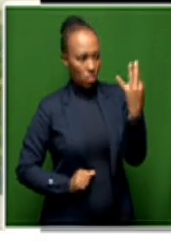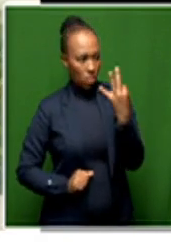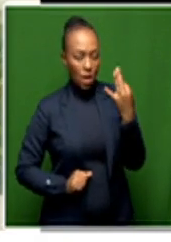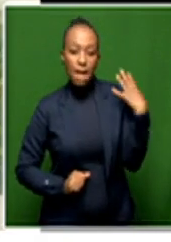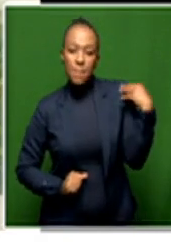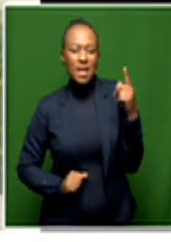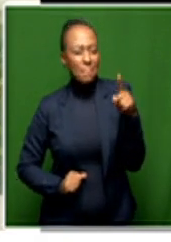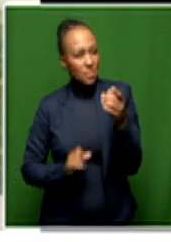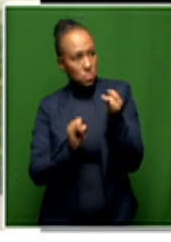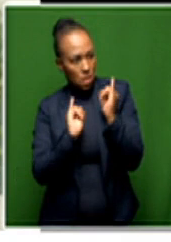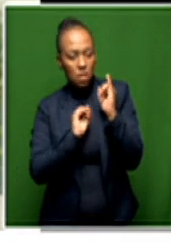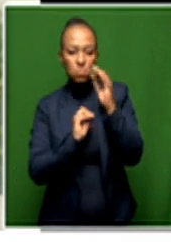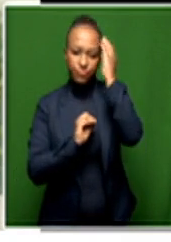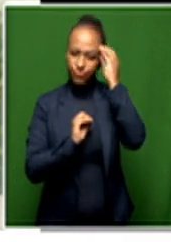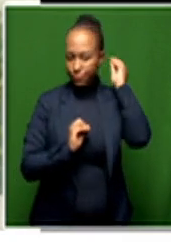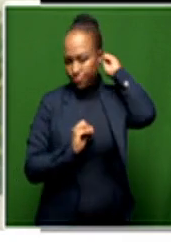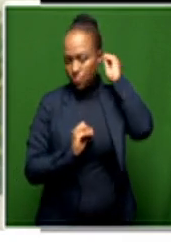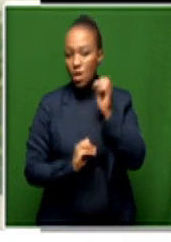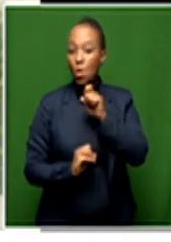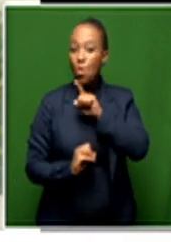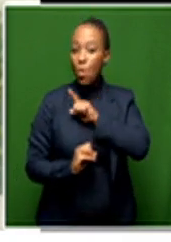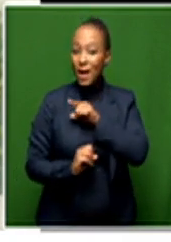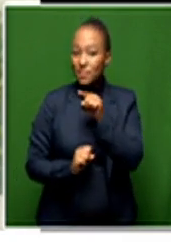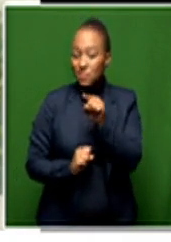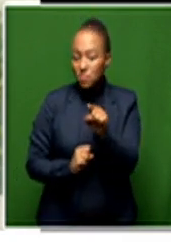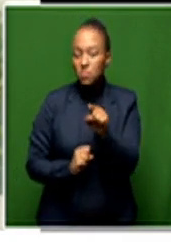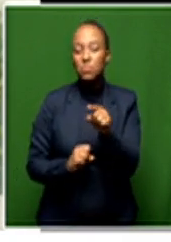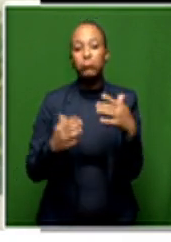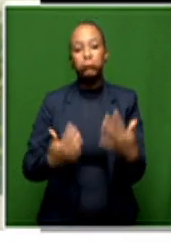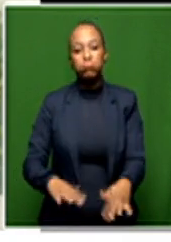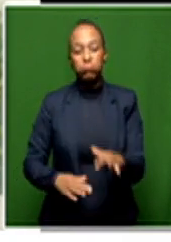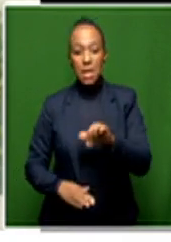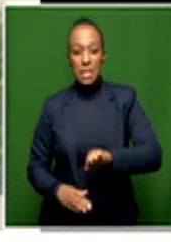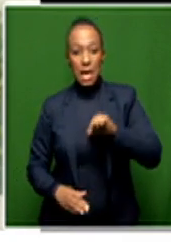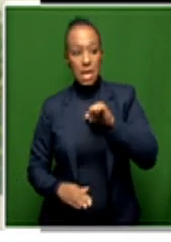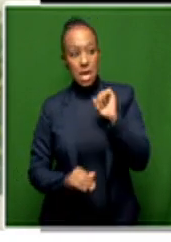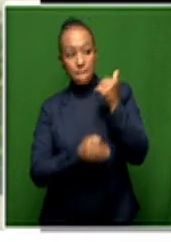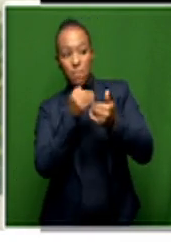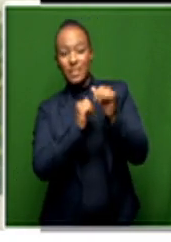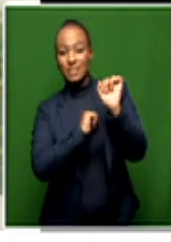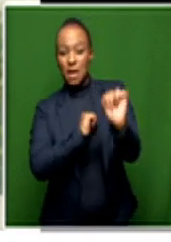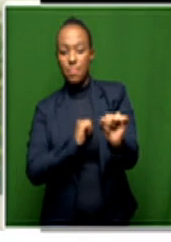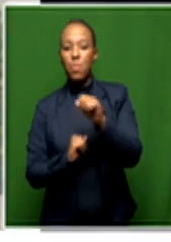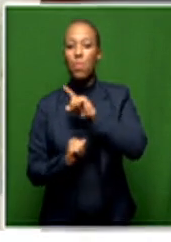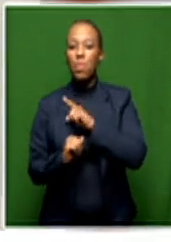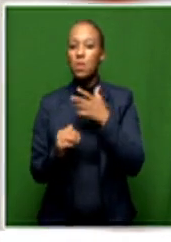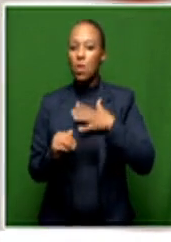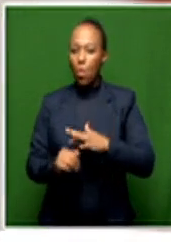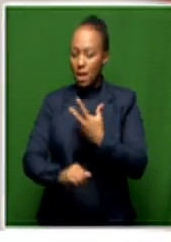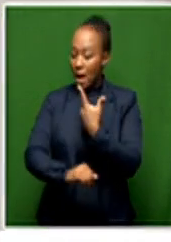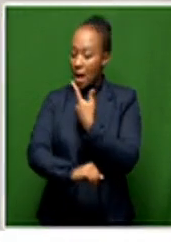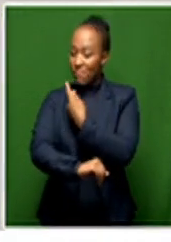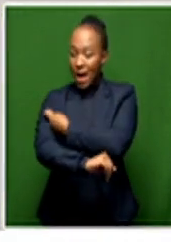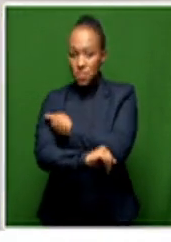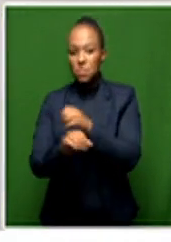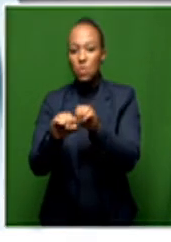seriousness which it deserves, because this speaks also to the integrity of their own process. If they want a vaccination